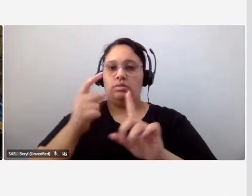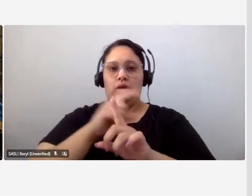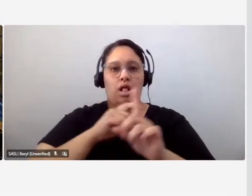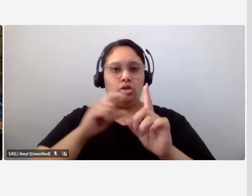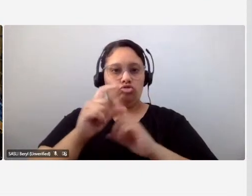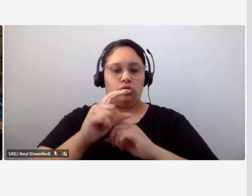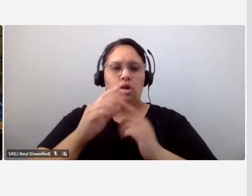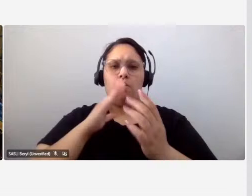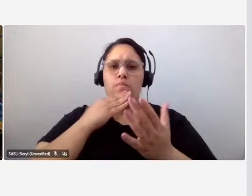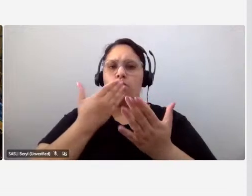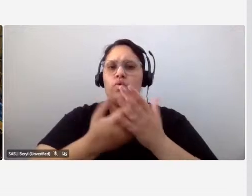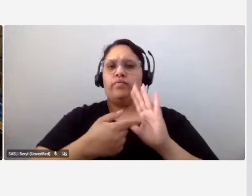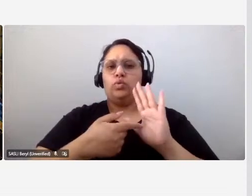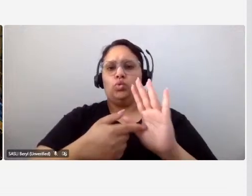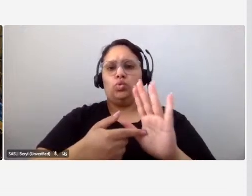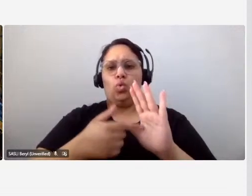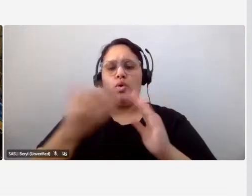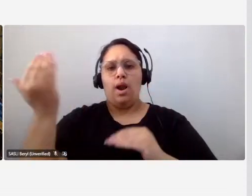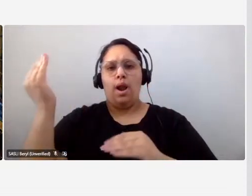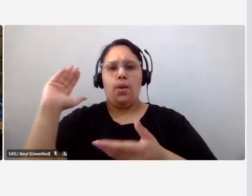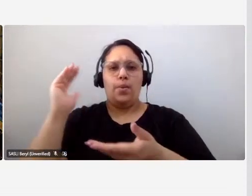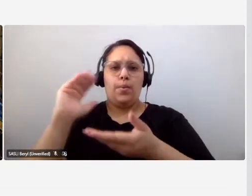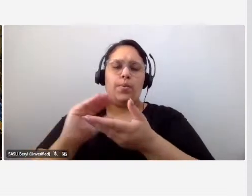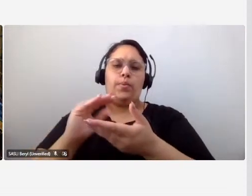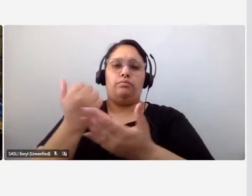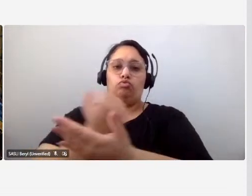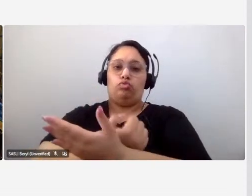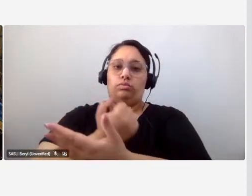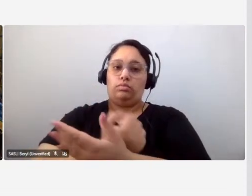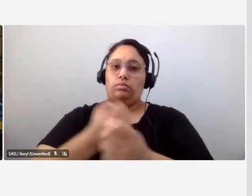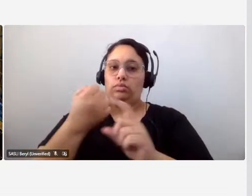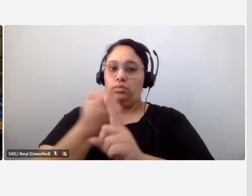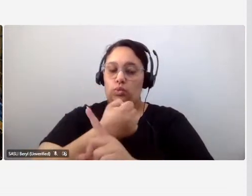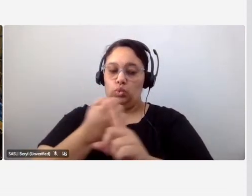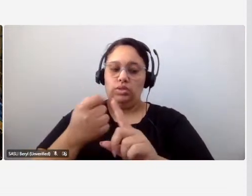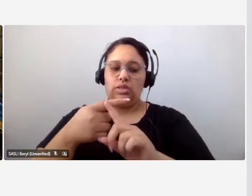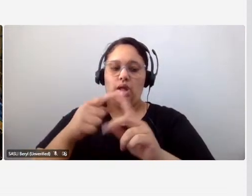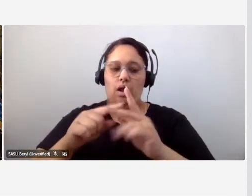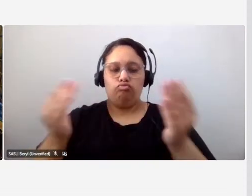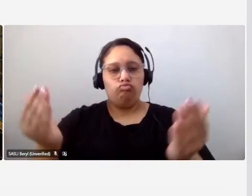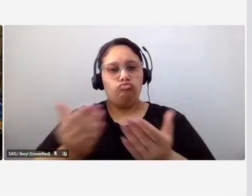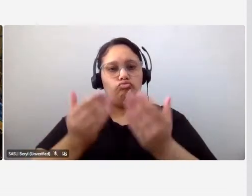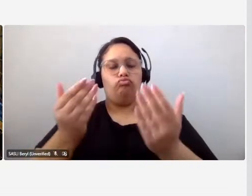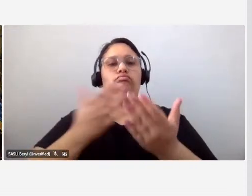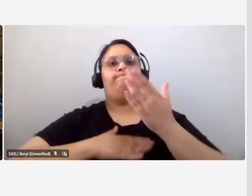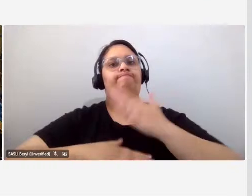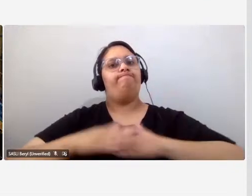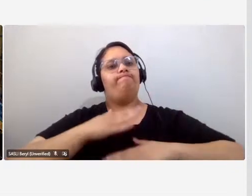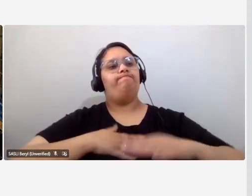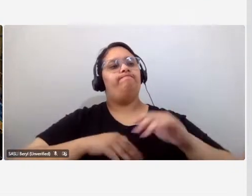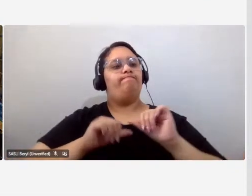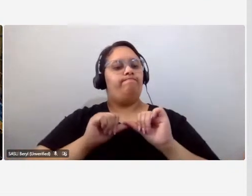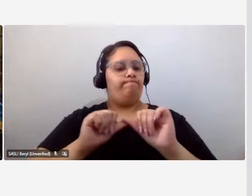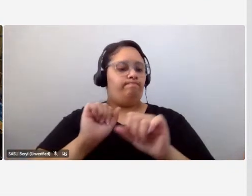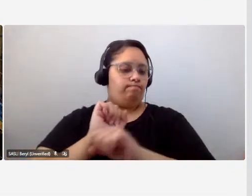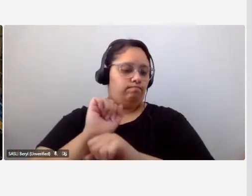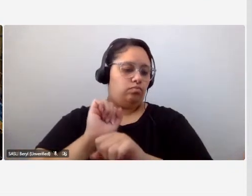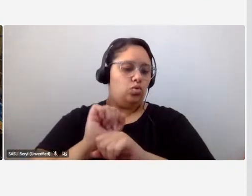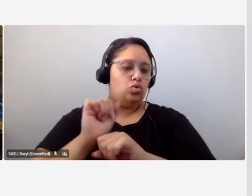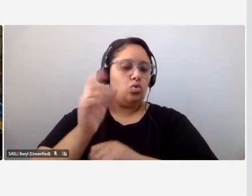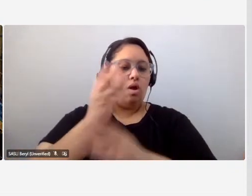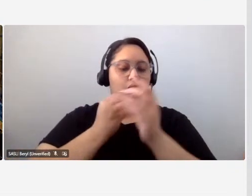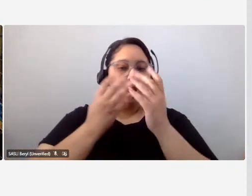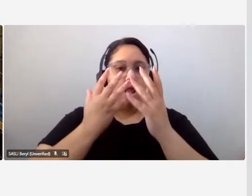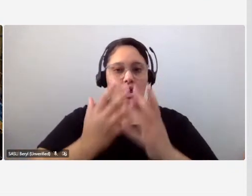is proven to reduce substance abuse, and it fosters resilience. So